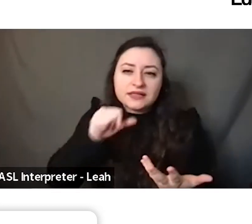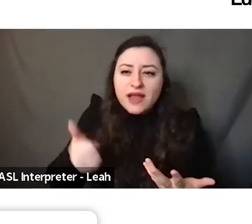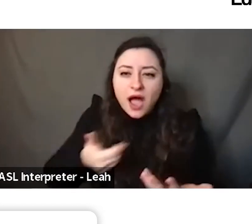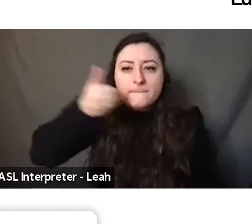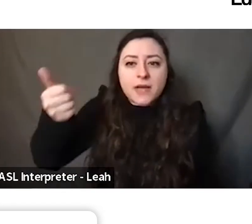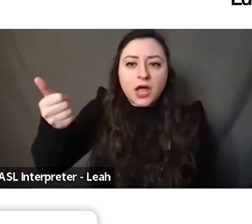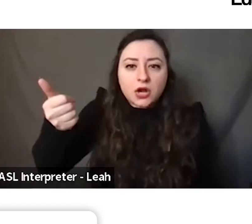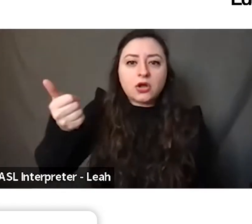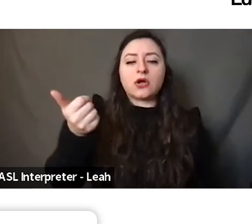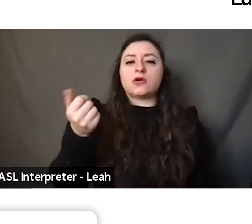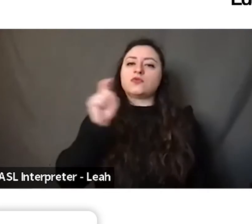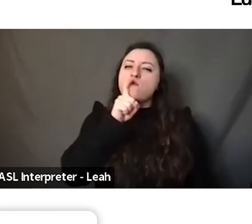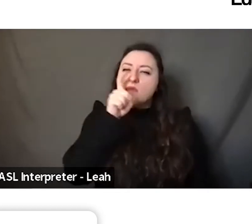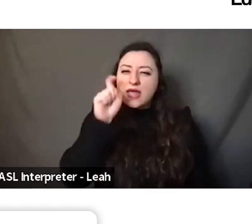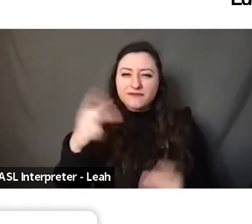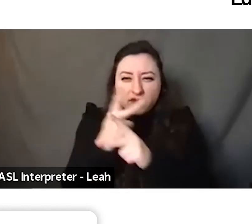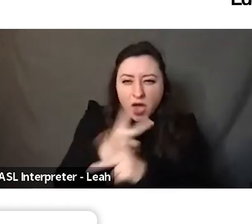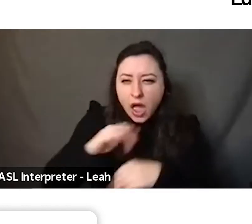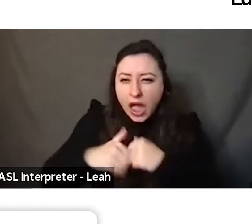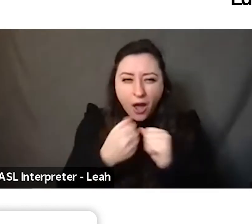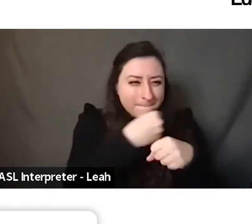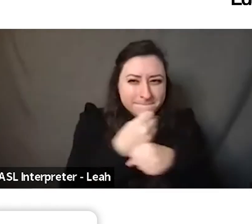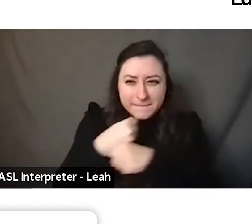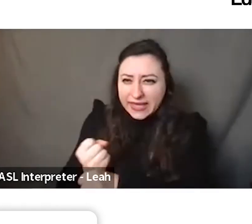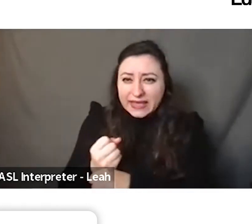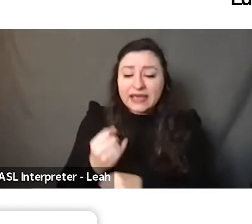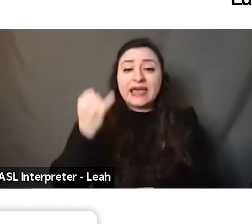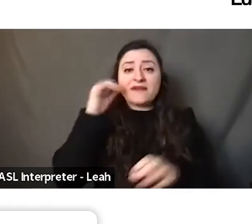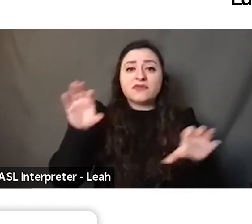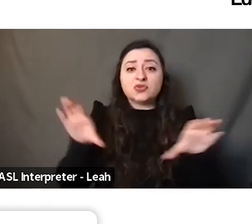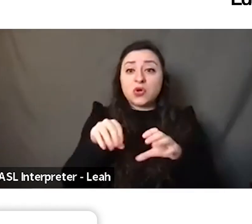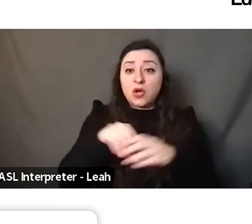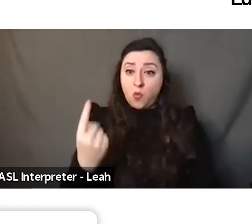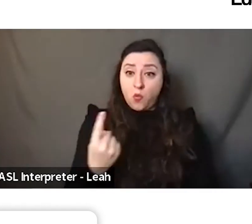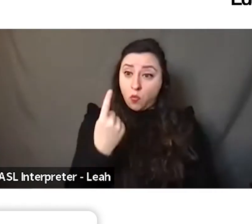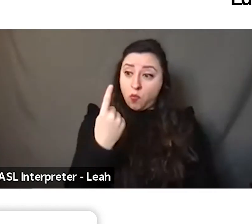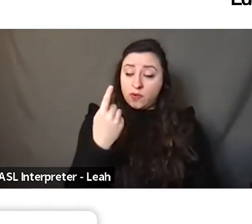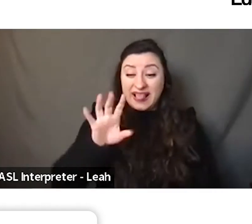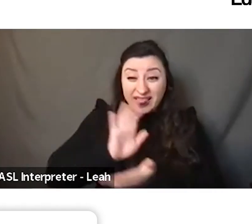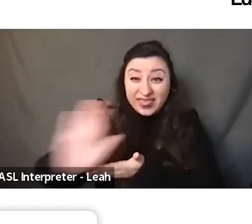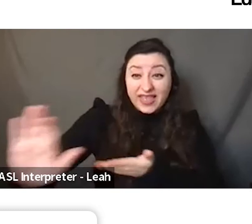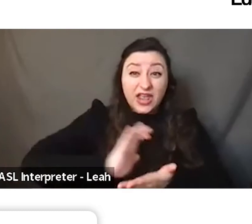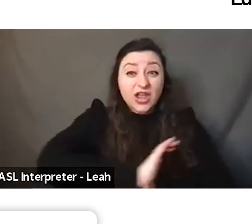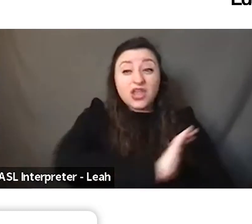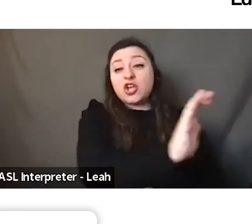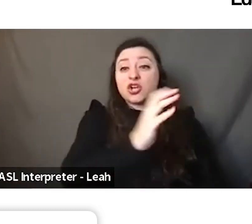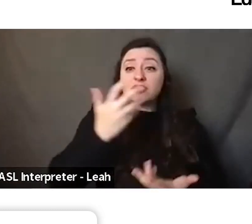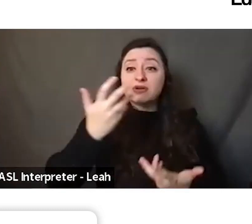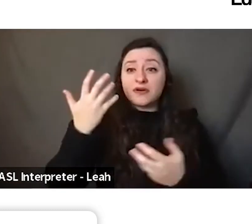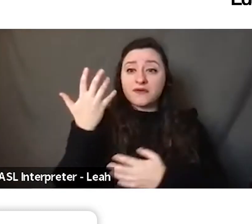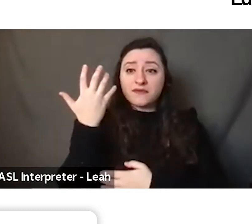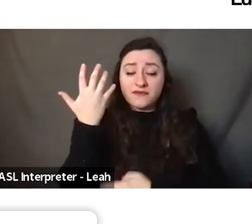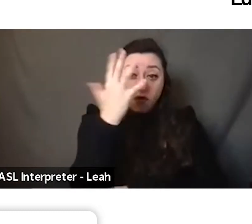scale in general at which we're consuming things. Anything that is done in monoculture, meaning you're clearing forests to plant one product in